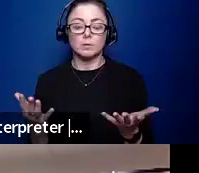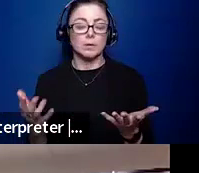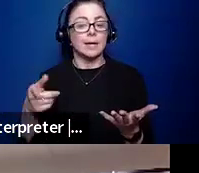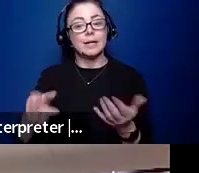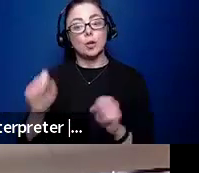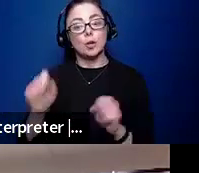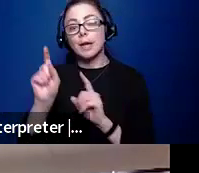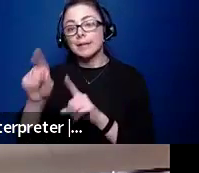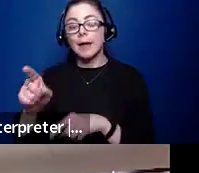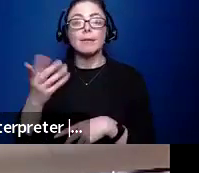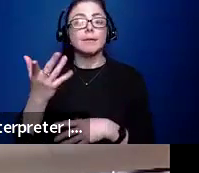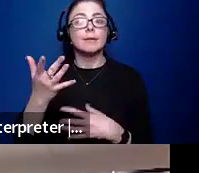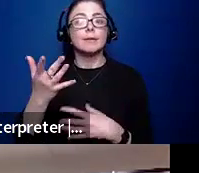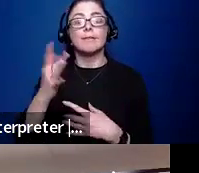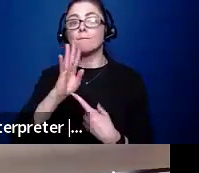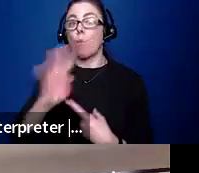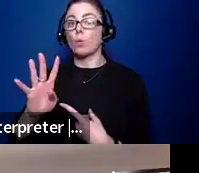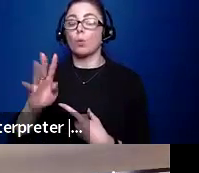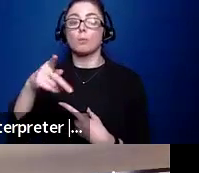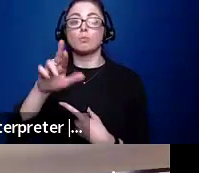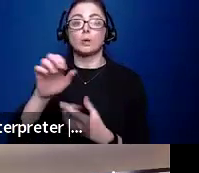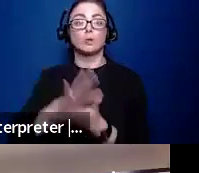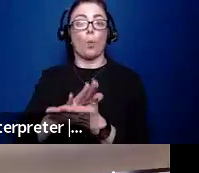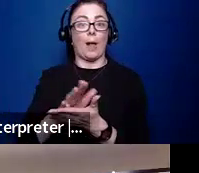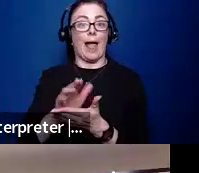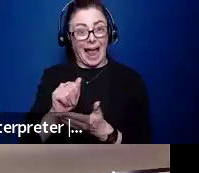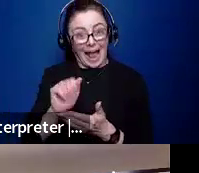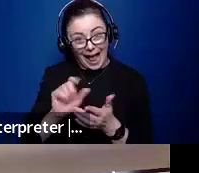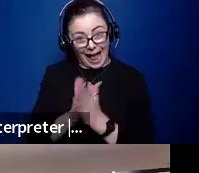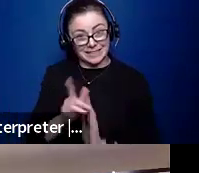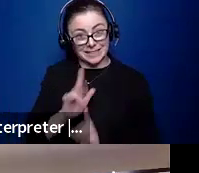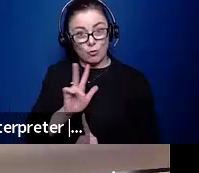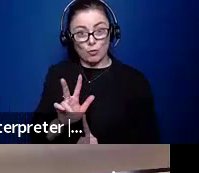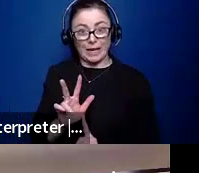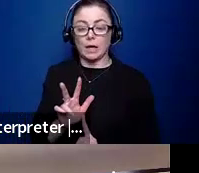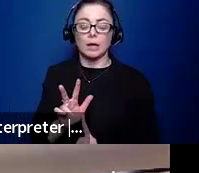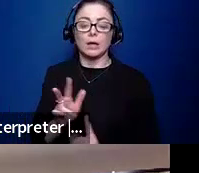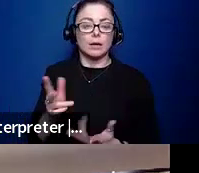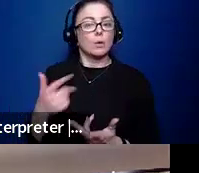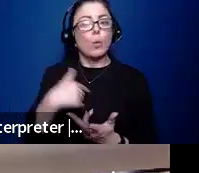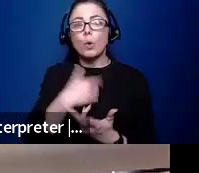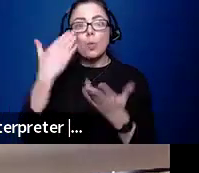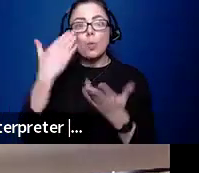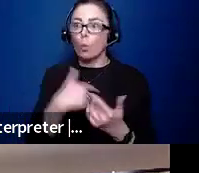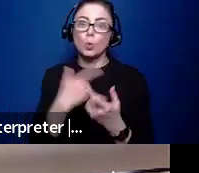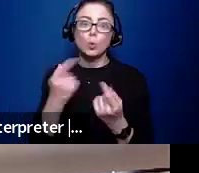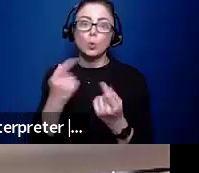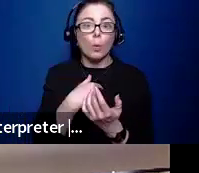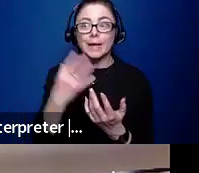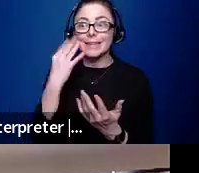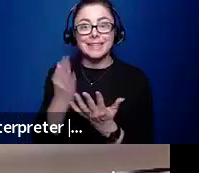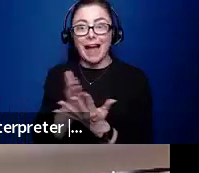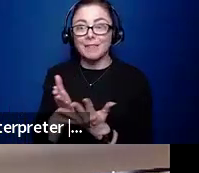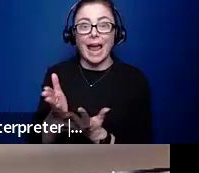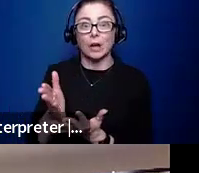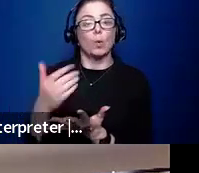at age 3 as part of the services. And us not knowing what to do when we were navigating here, we were just handheld right